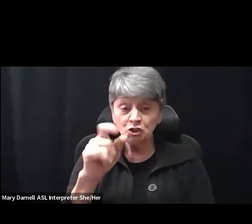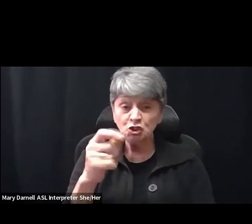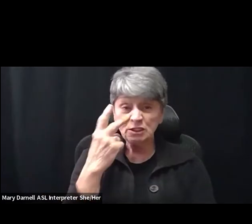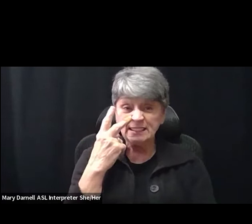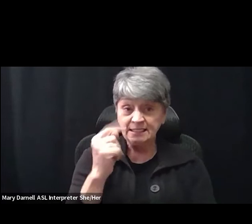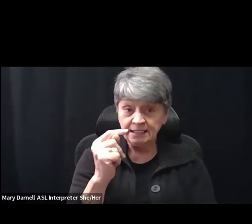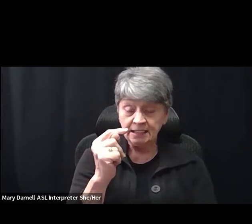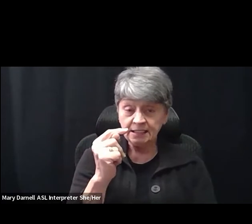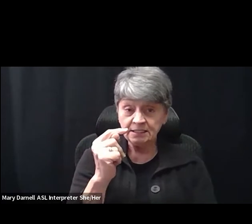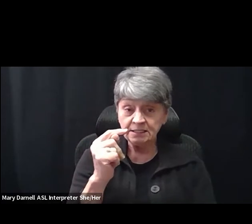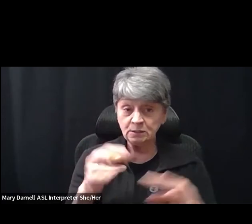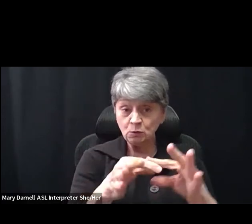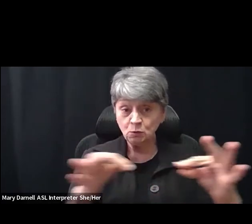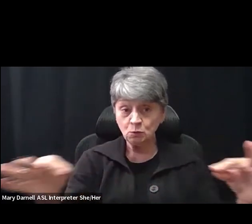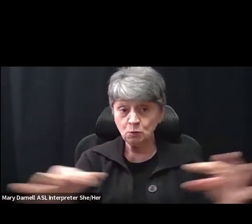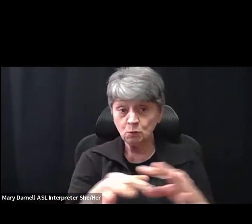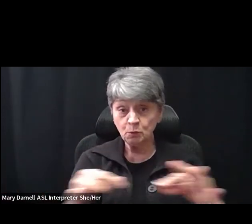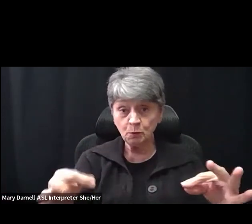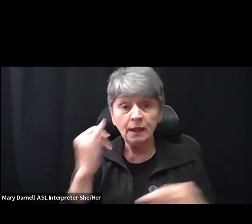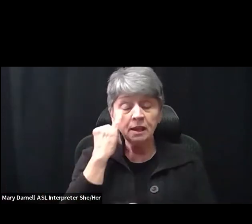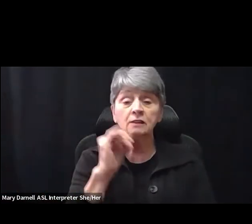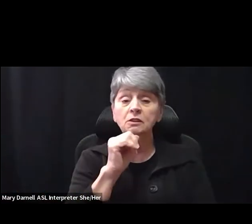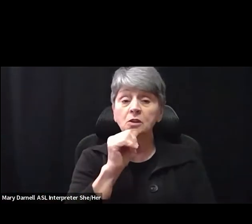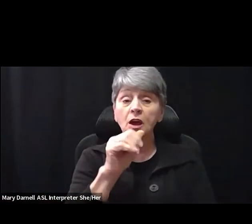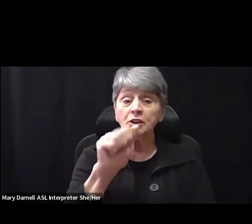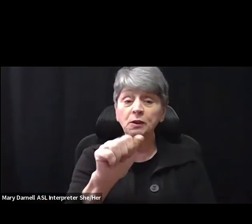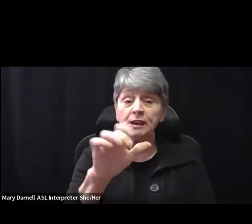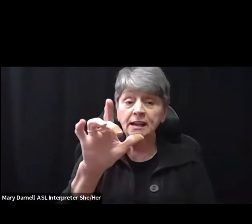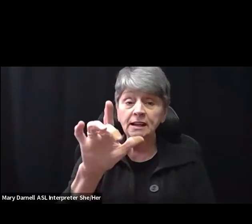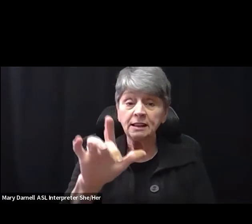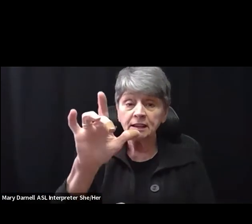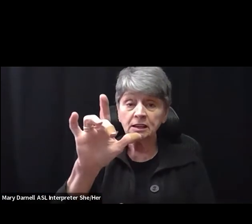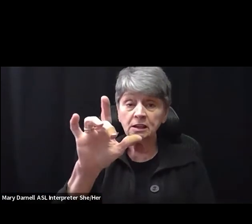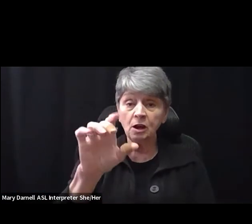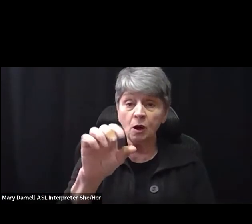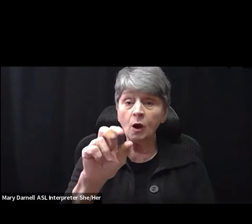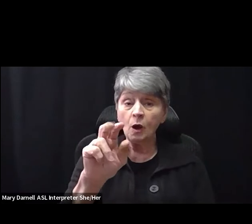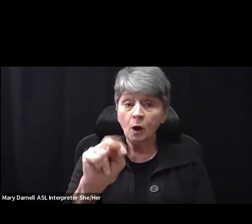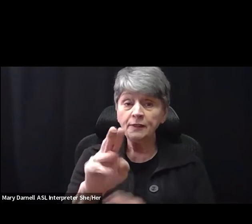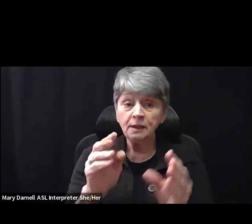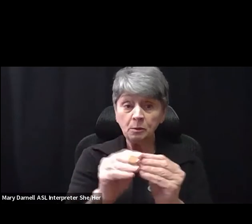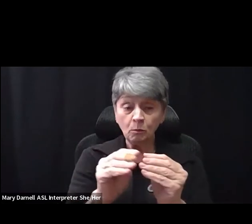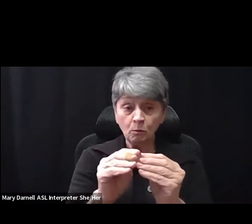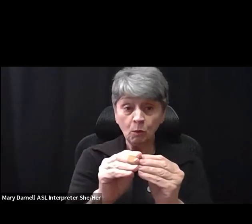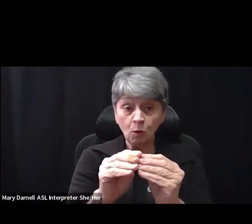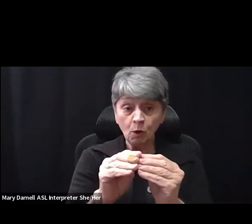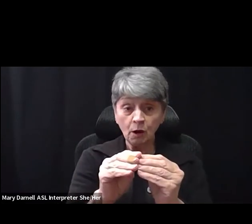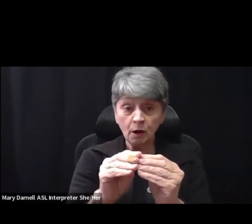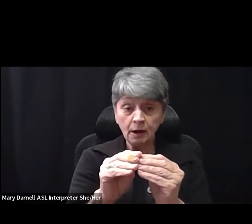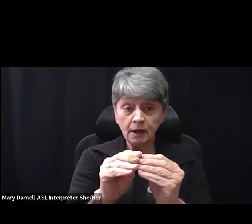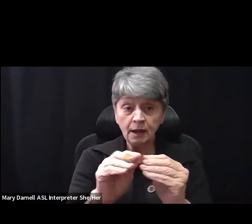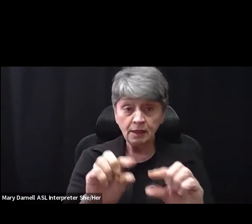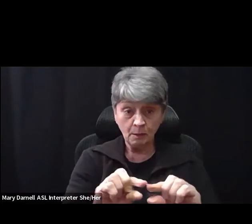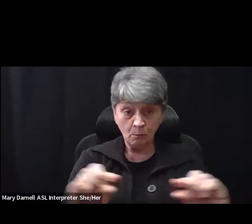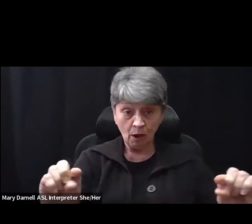screen. If not, you can click on the More button at the bottom of your screen. It's the